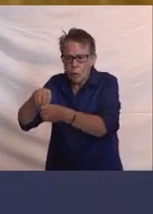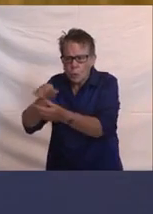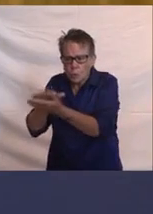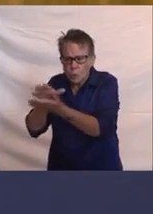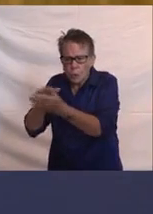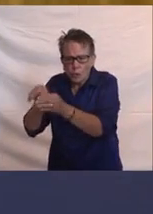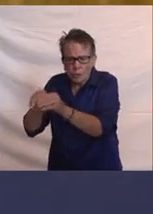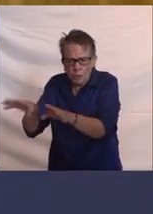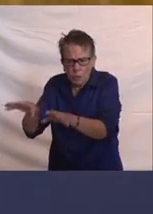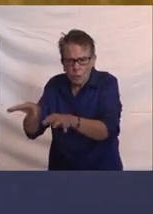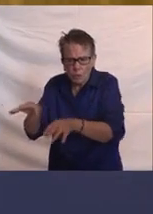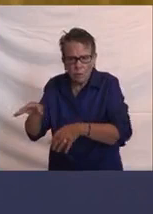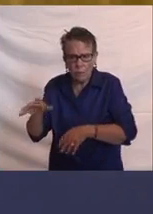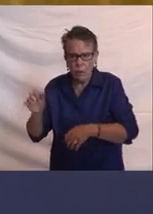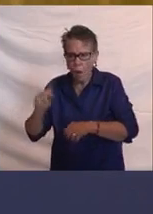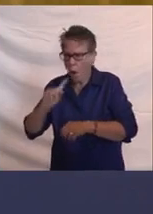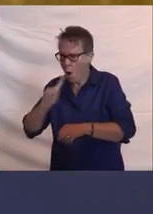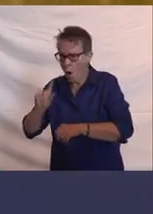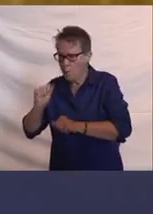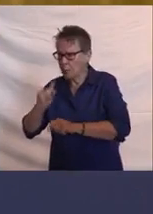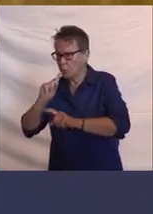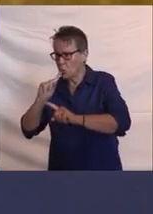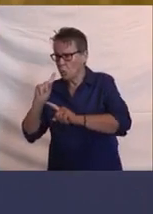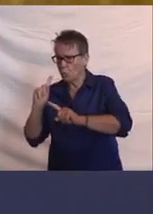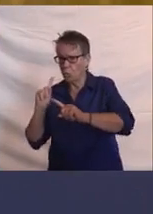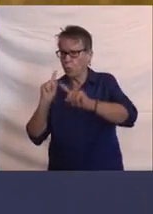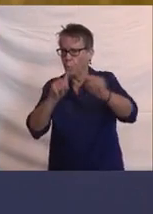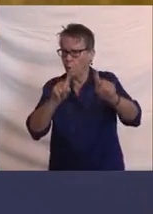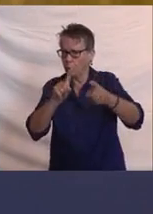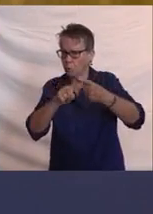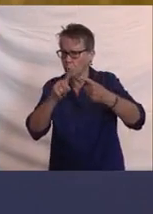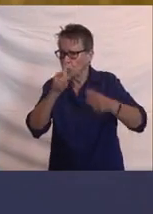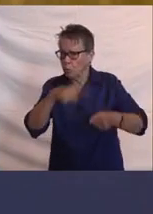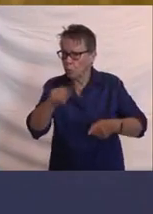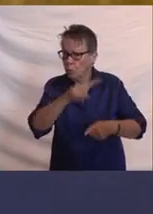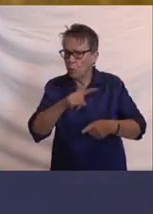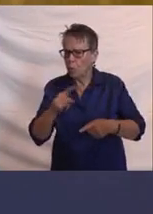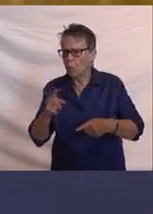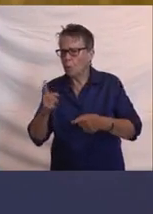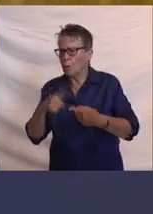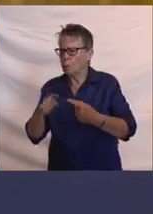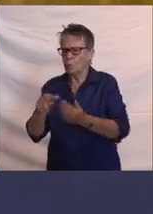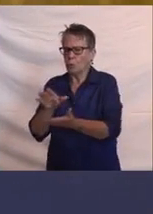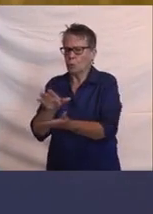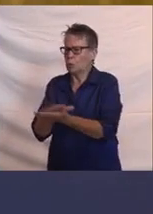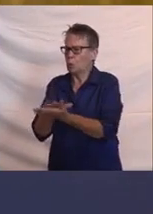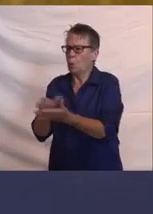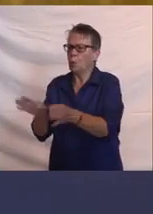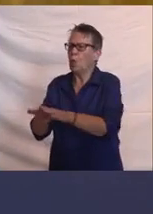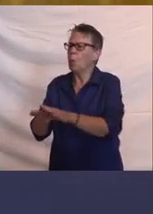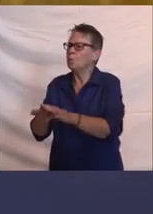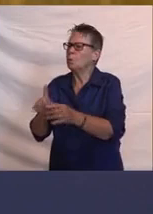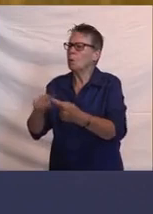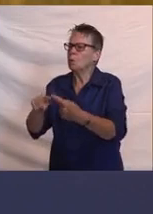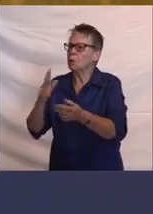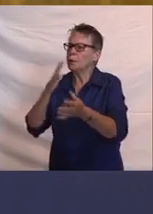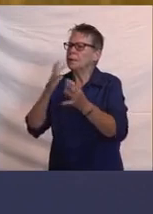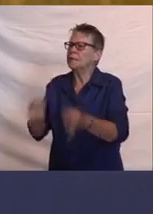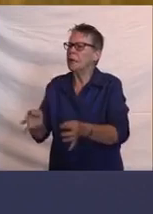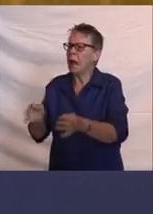reported. When should a classroom or a school close its doors? And when will you share more detailed information about those school outbreaks on the